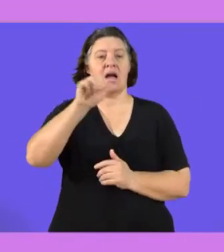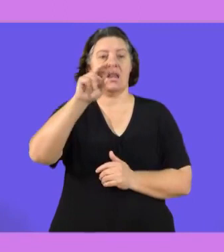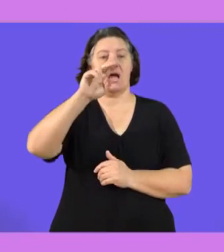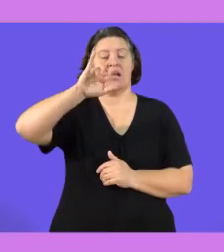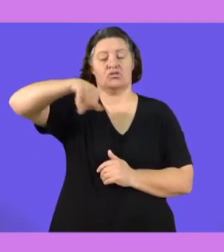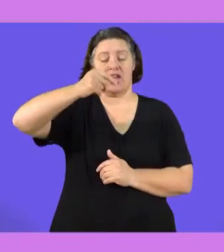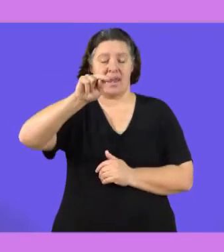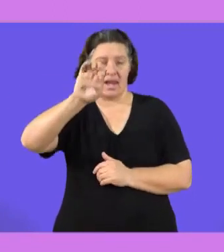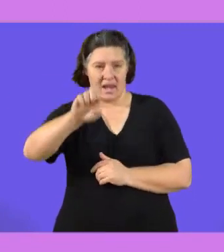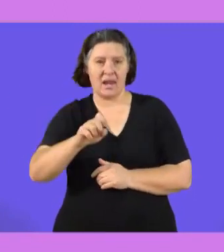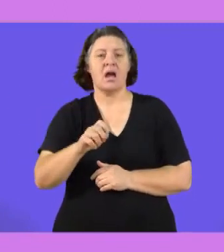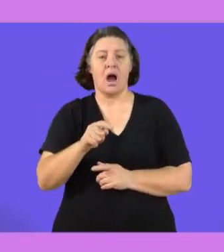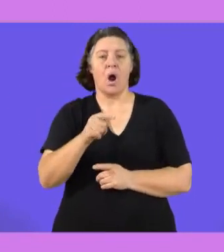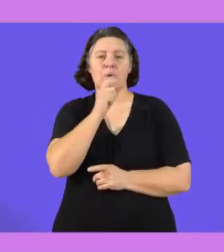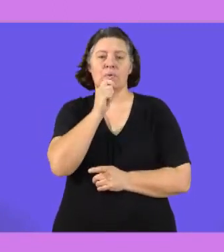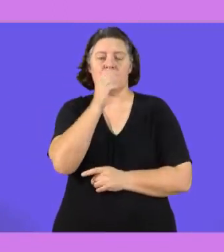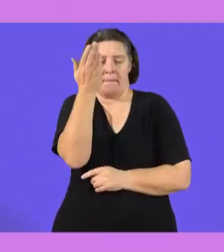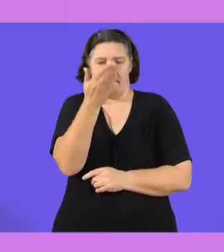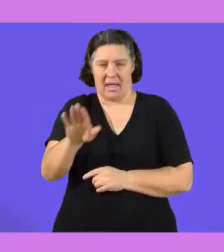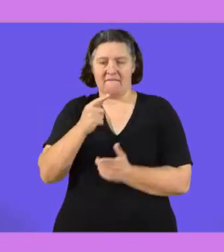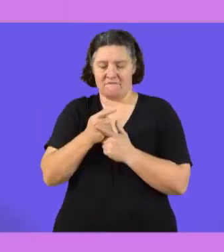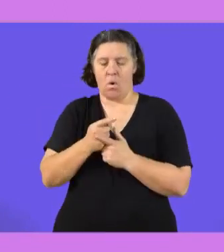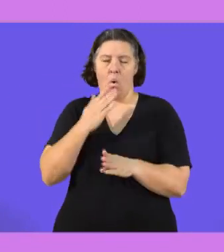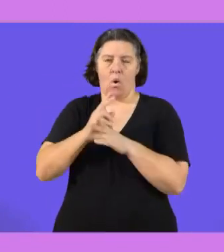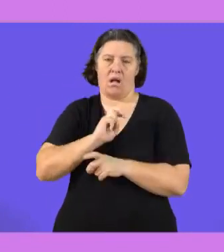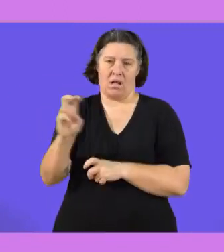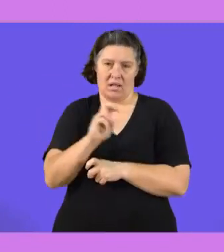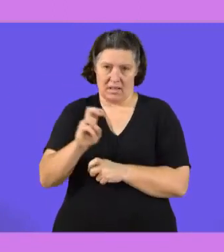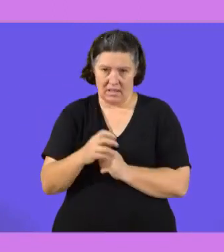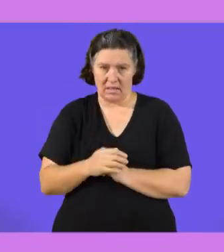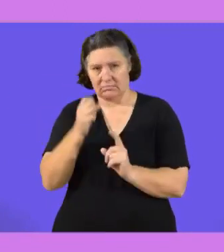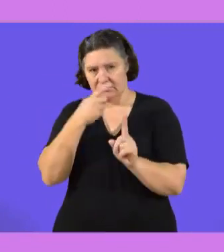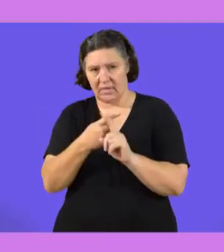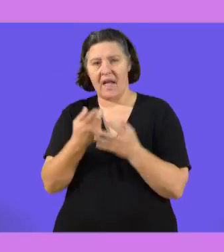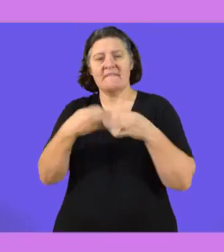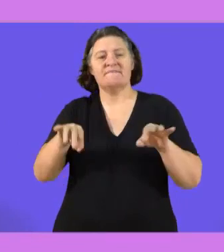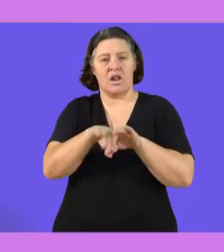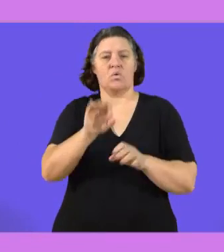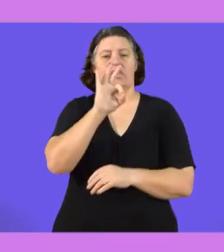and uses a bakkie for work-related purposes. The value of a bakkie is